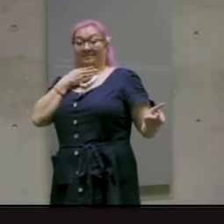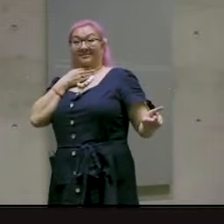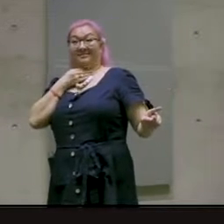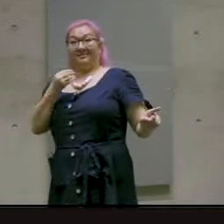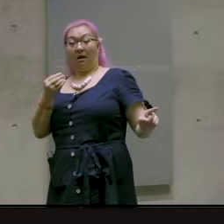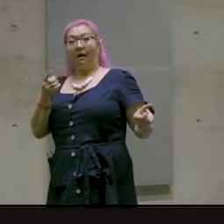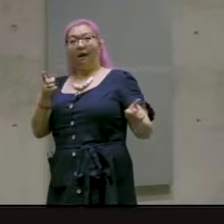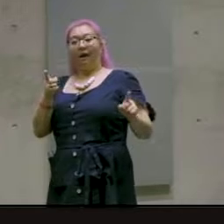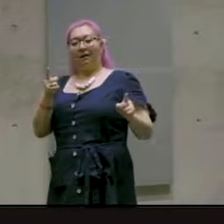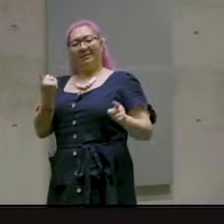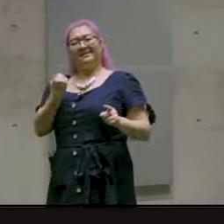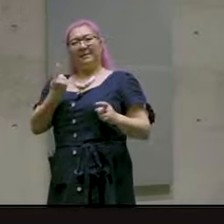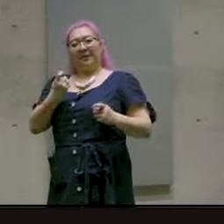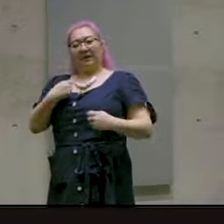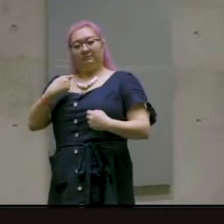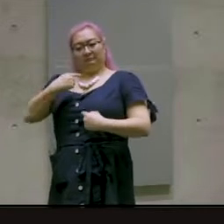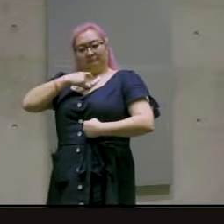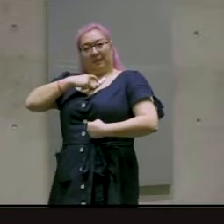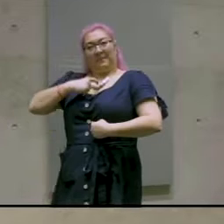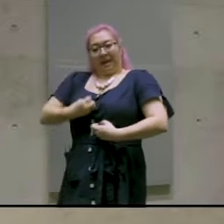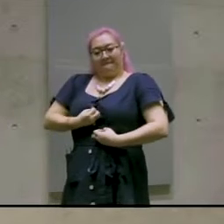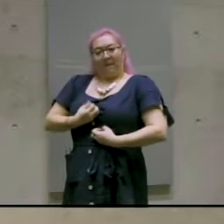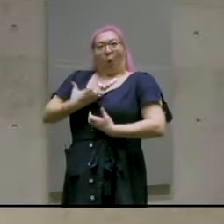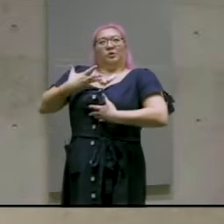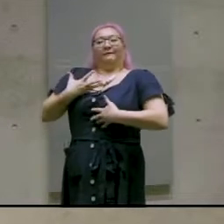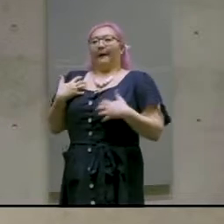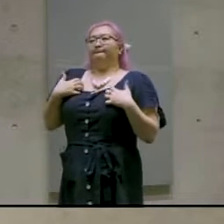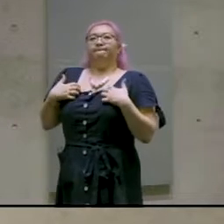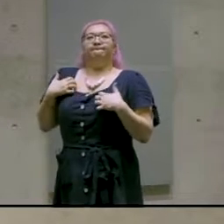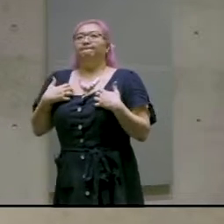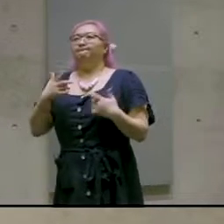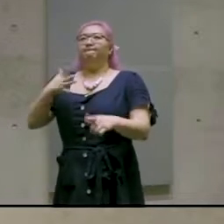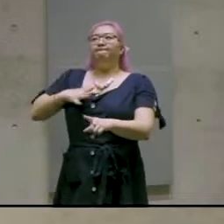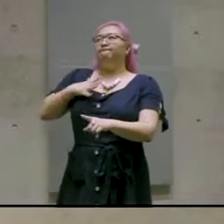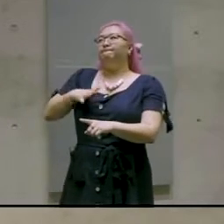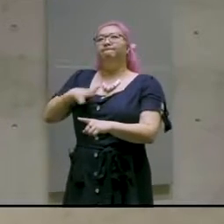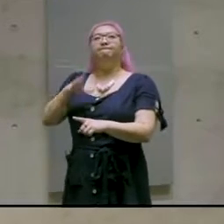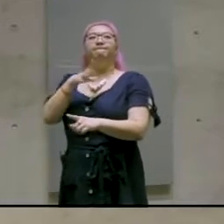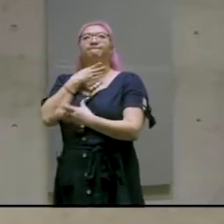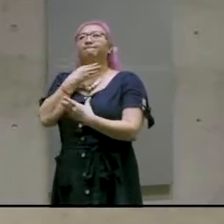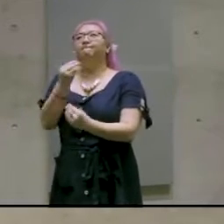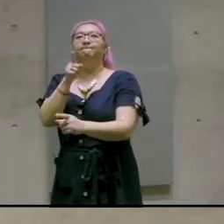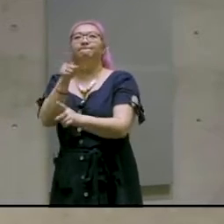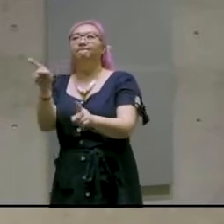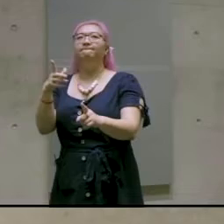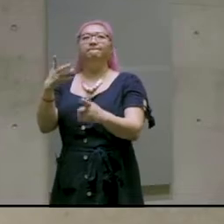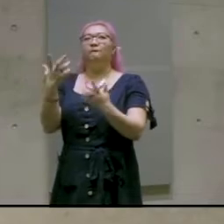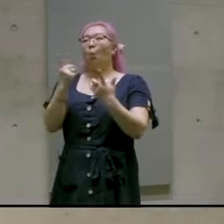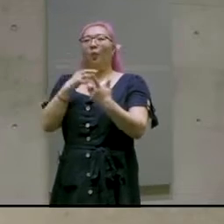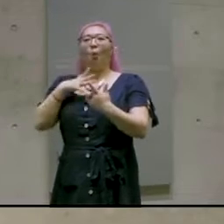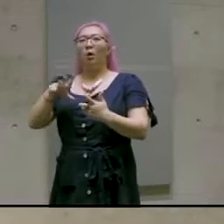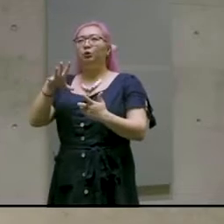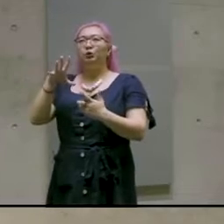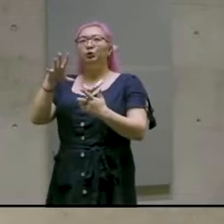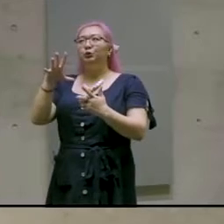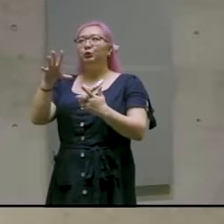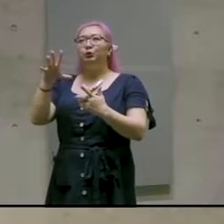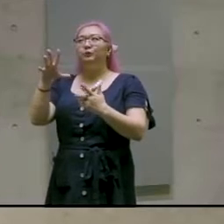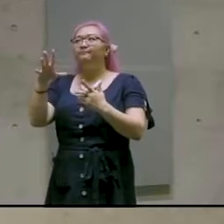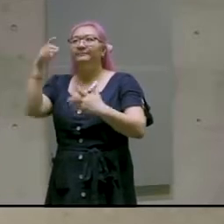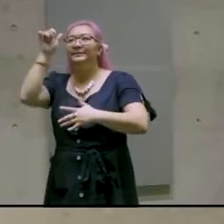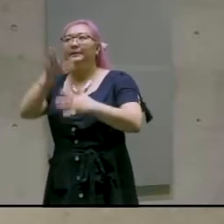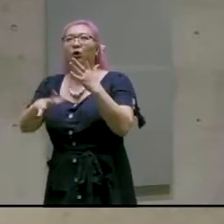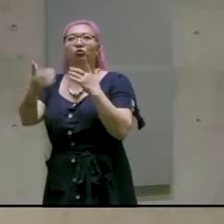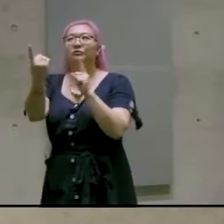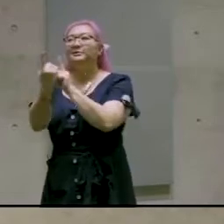player motivation. What a player is interested in, how will they engage with kind of desire in your game, what do they want to experience. Obviously, as